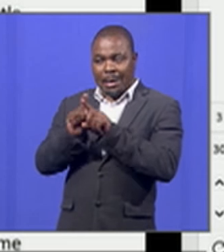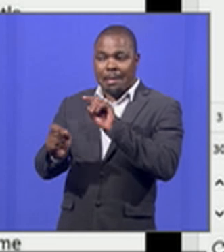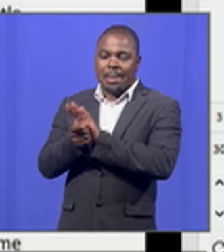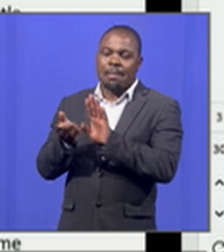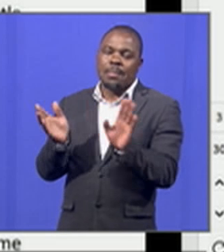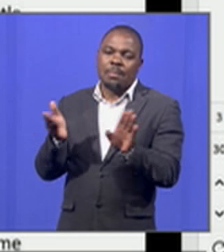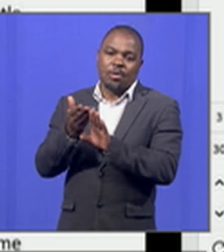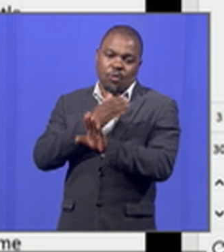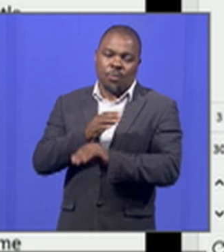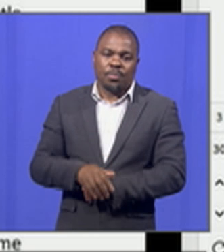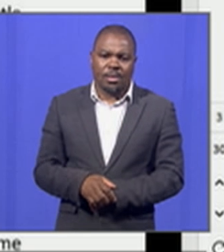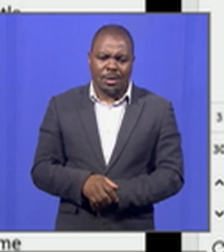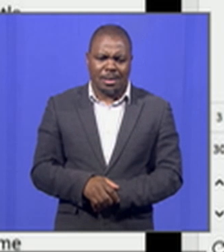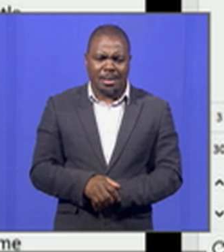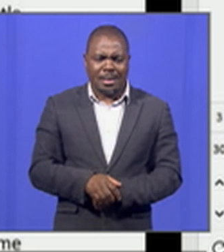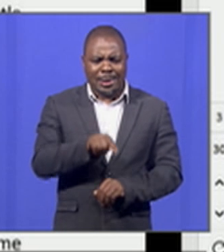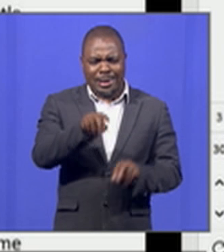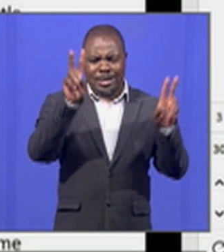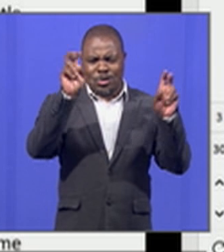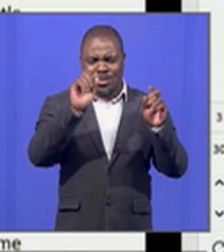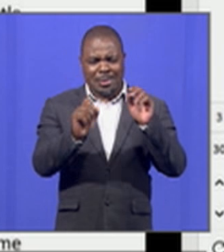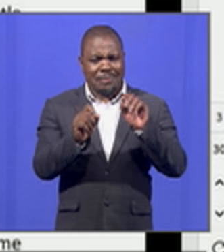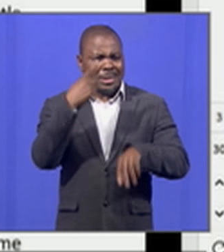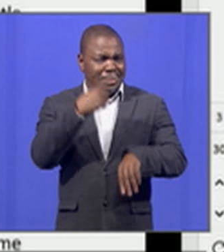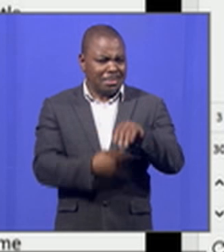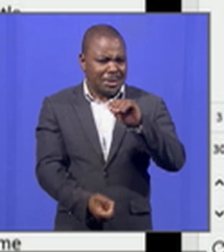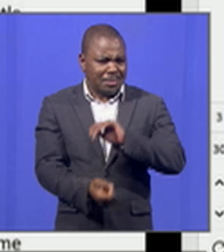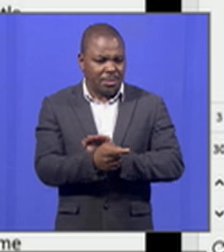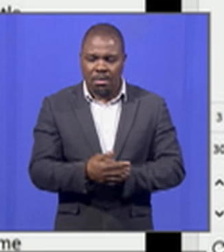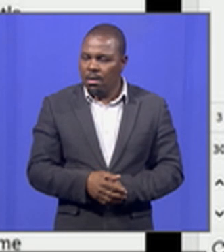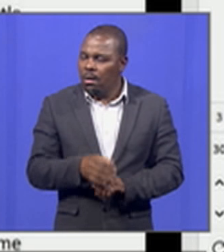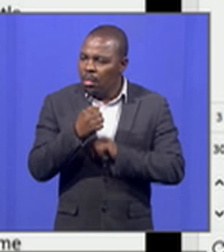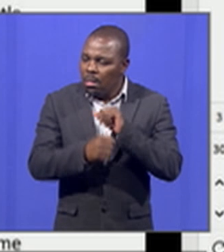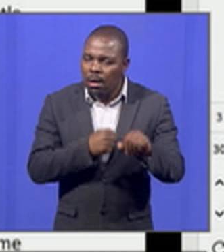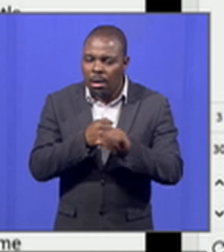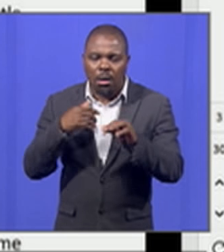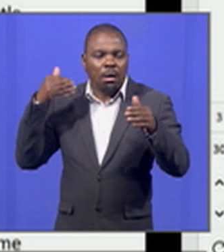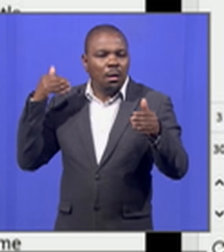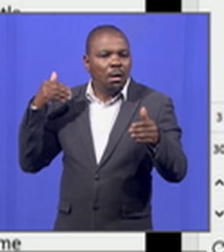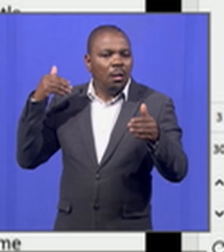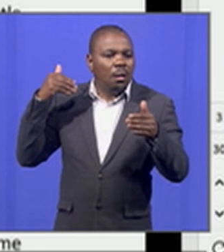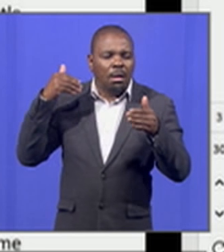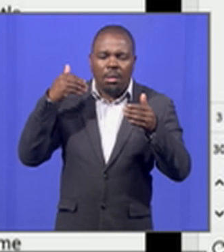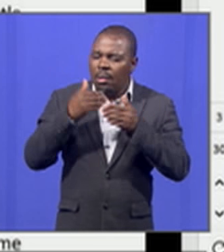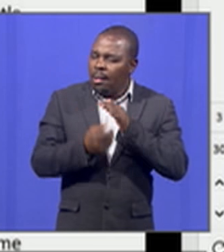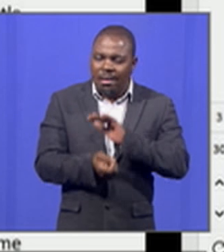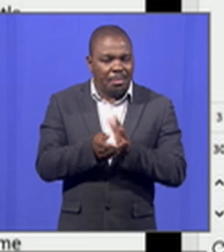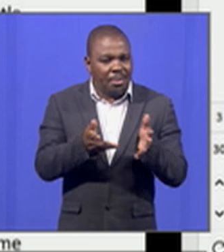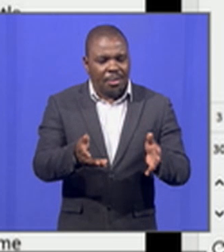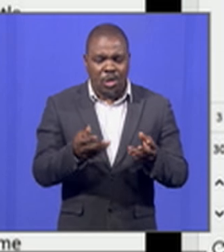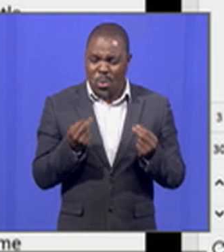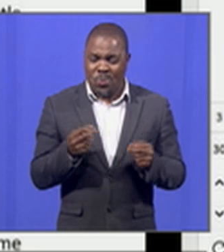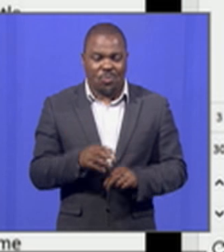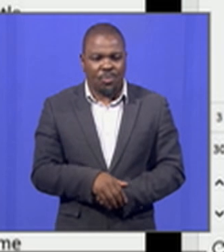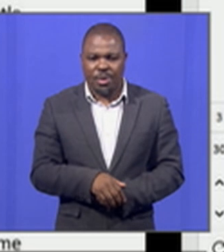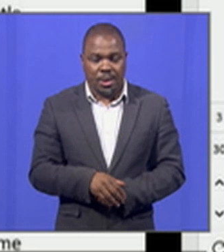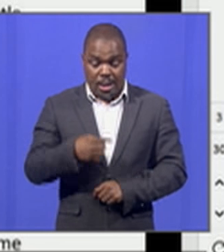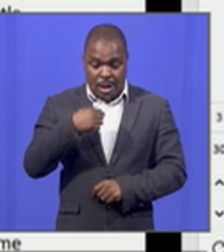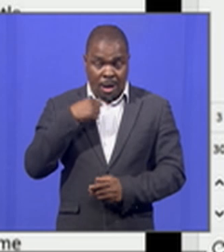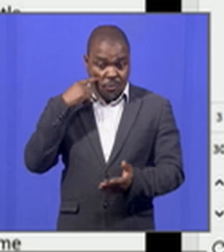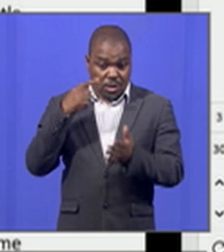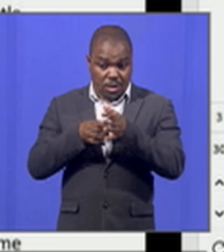This is not a new phenomenon. It's been going on for very many years. Not only is it not new, but it will also be my